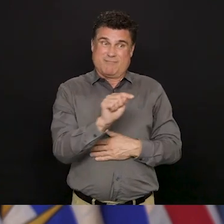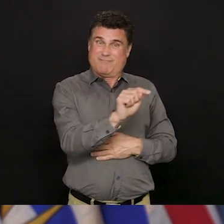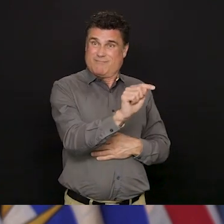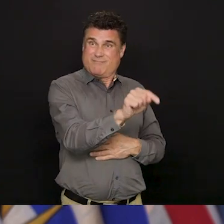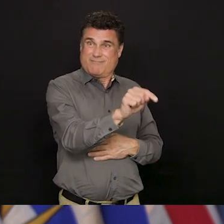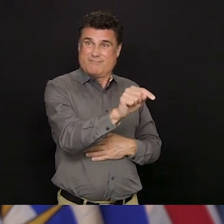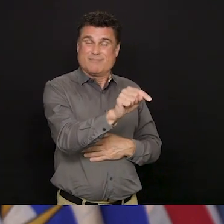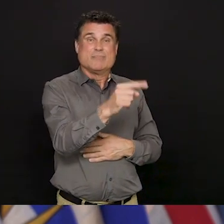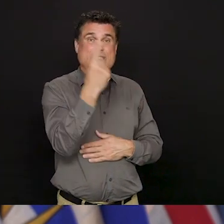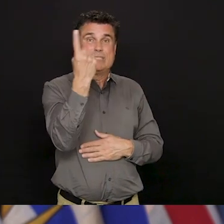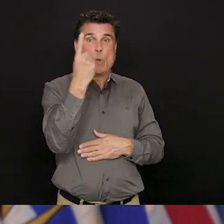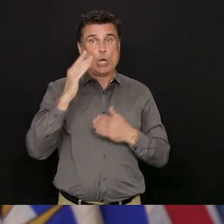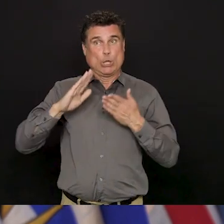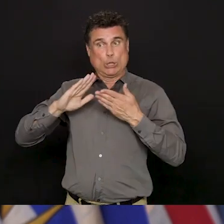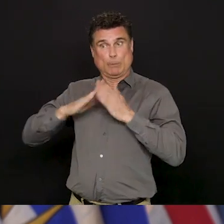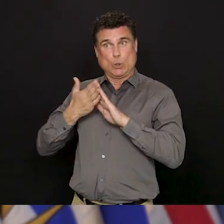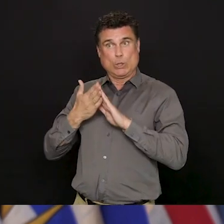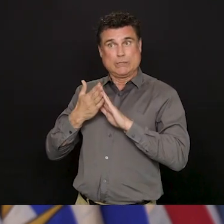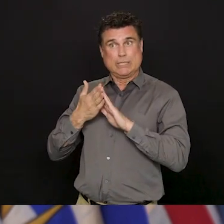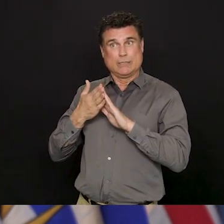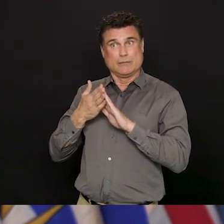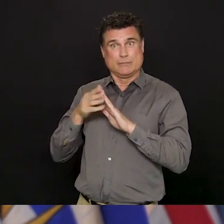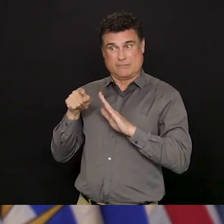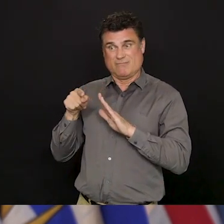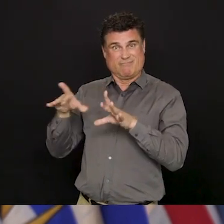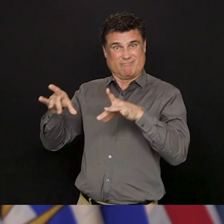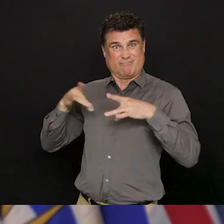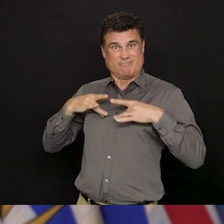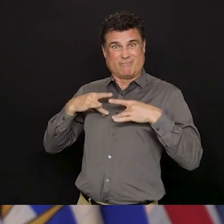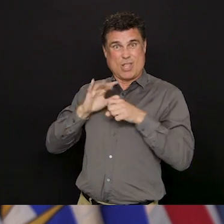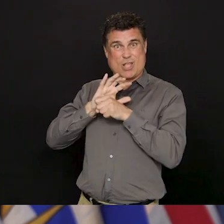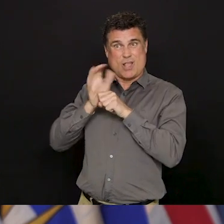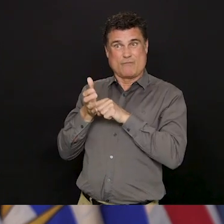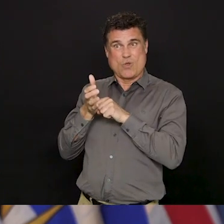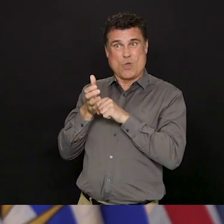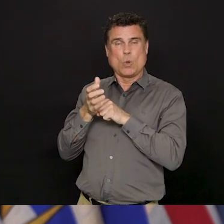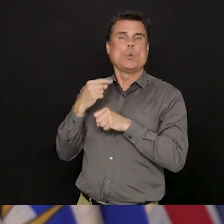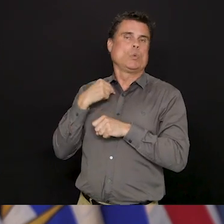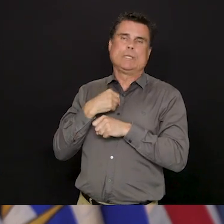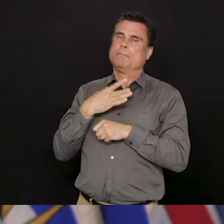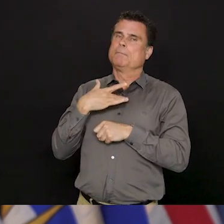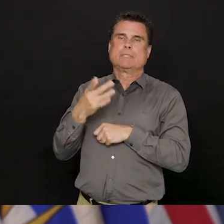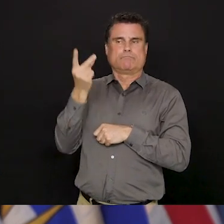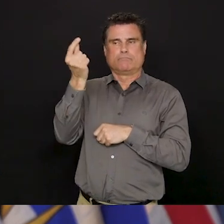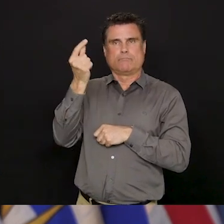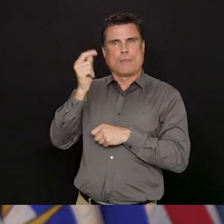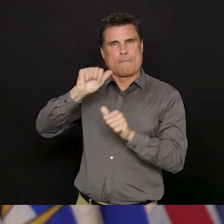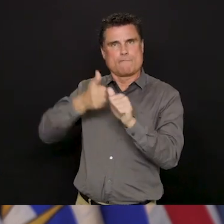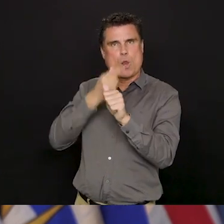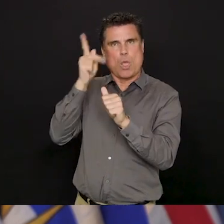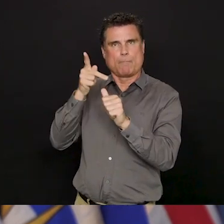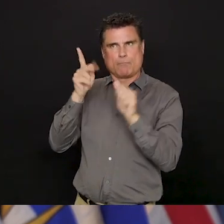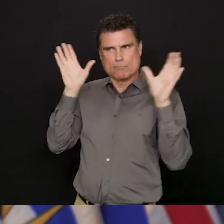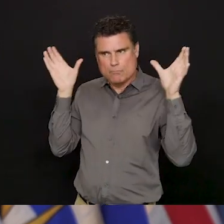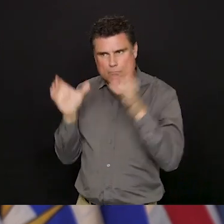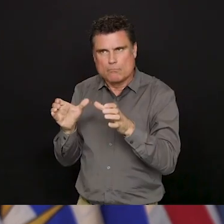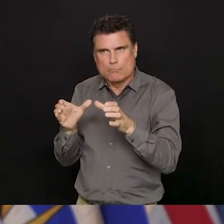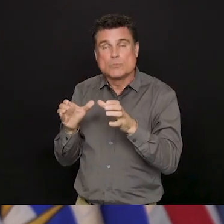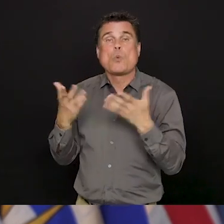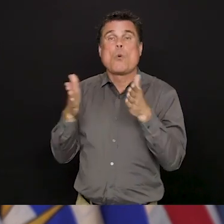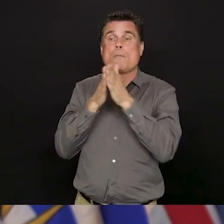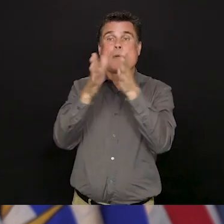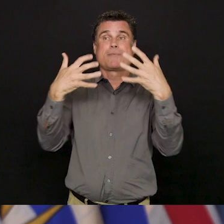case investigation part of what we do with everybody, the person identified that others in